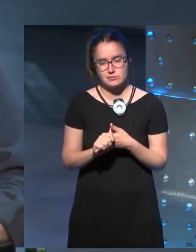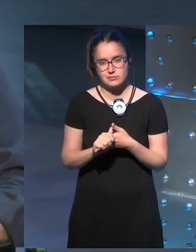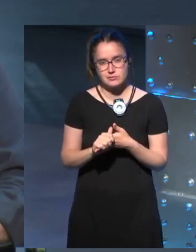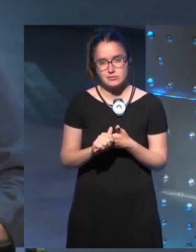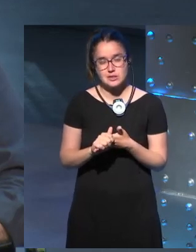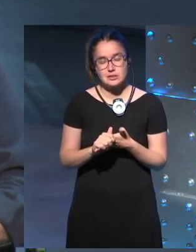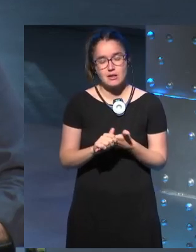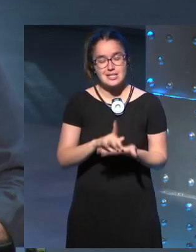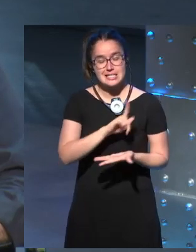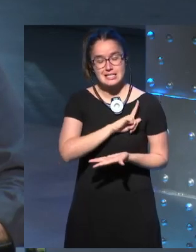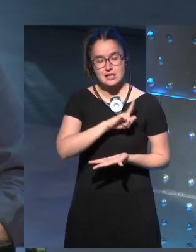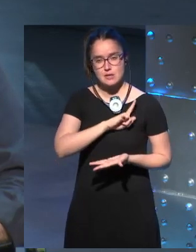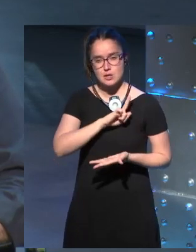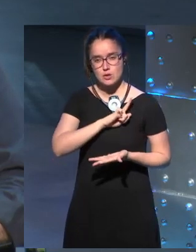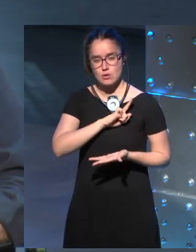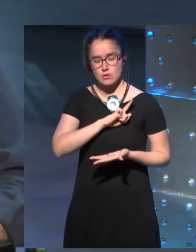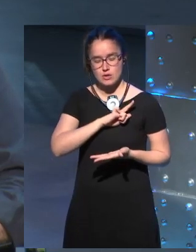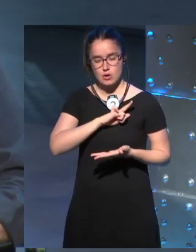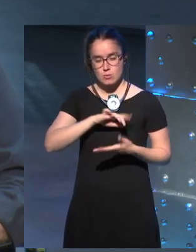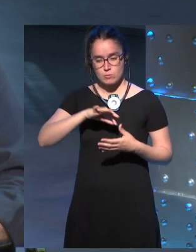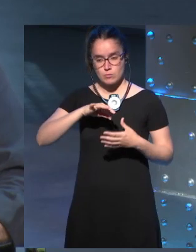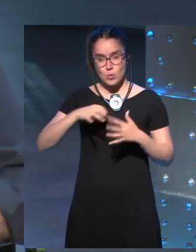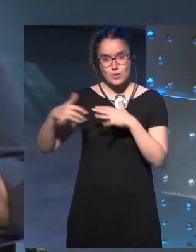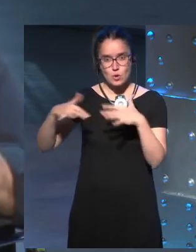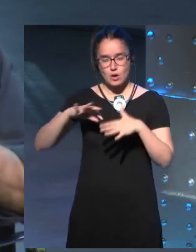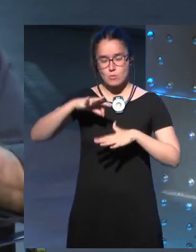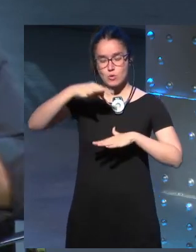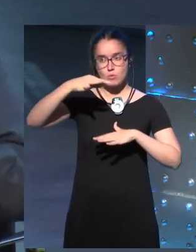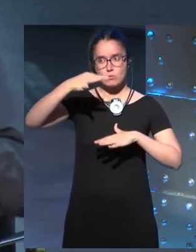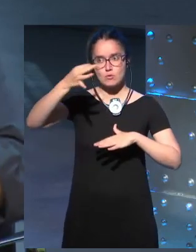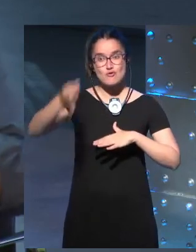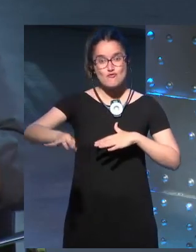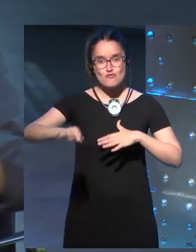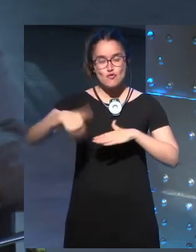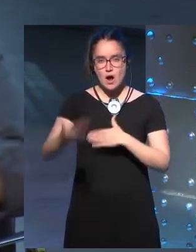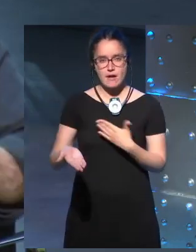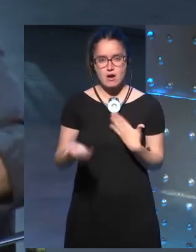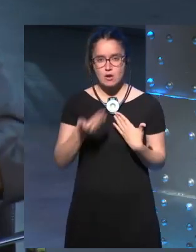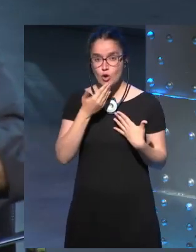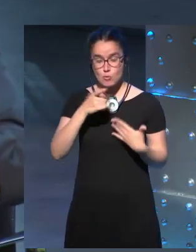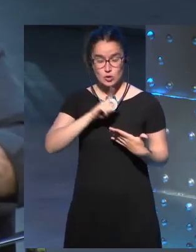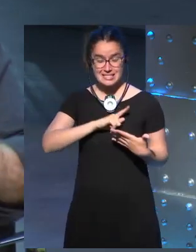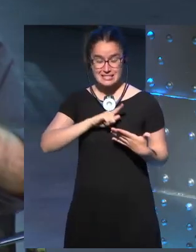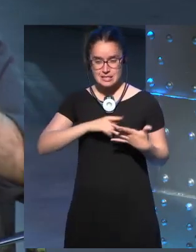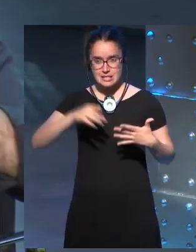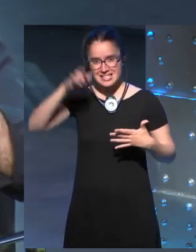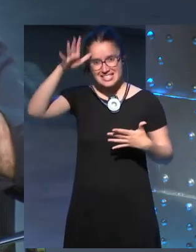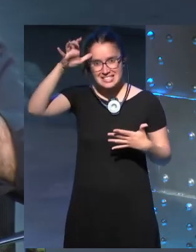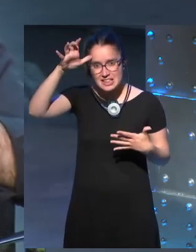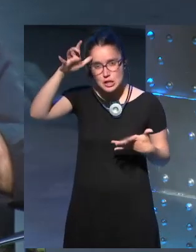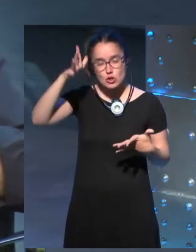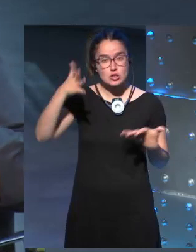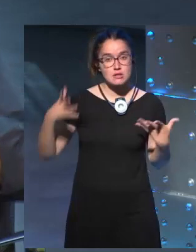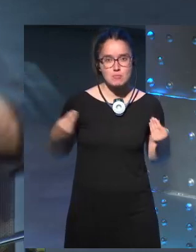feeling of being outside himself when he's playing, and how his senses are alive, and when he's playing he